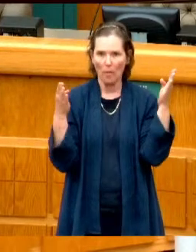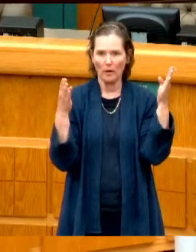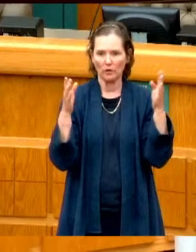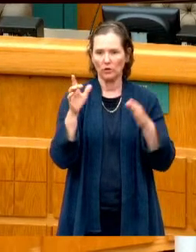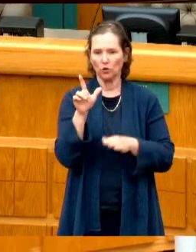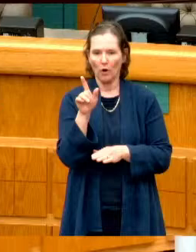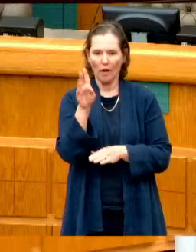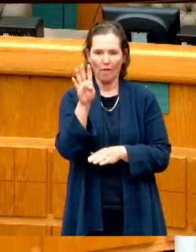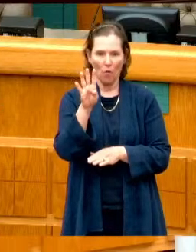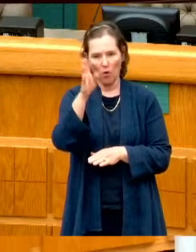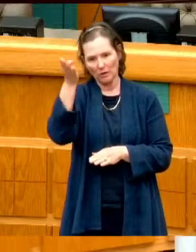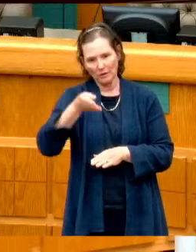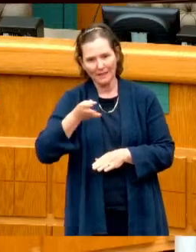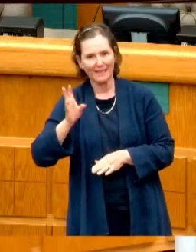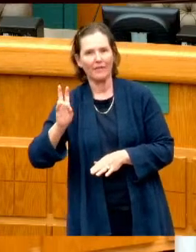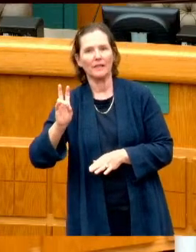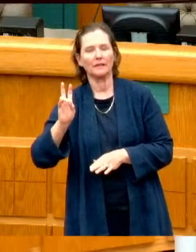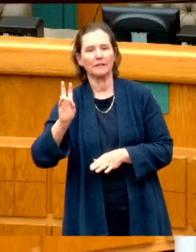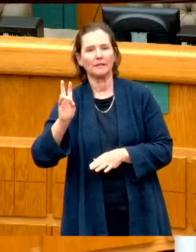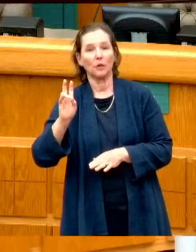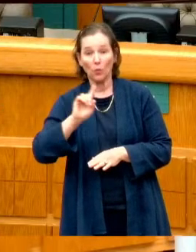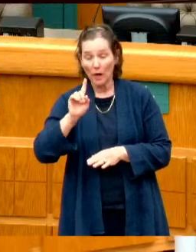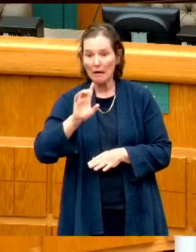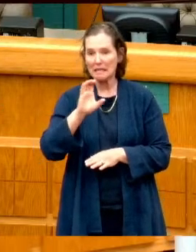24/7 at